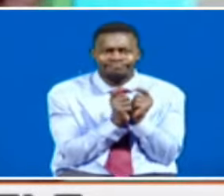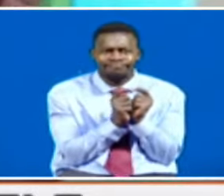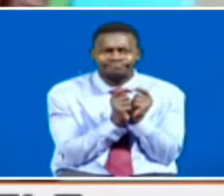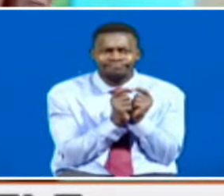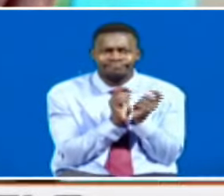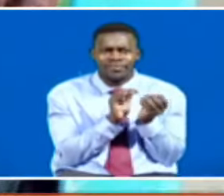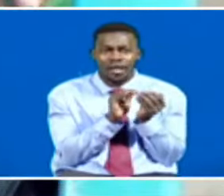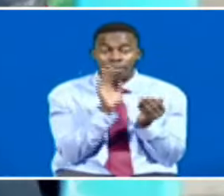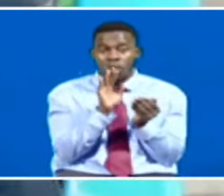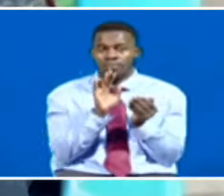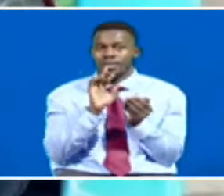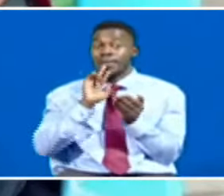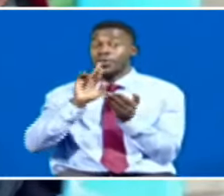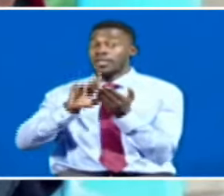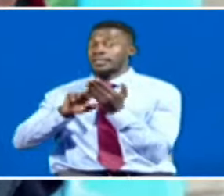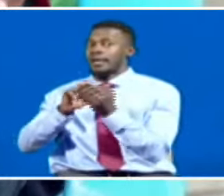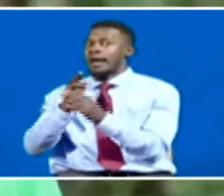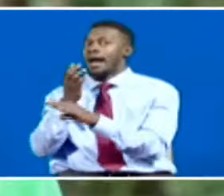self-esteem and productivity.